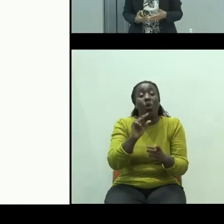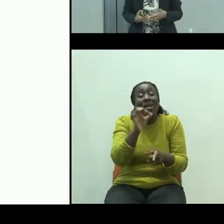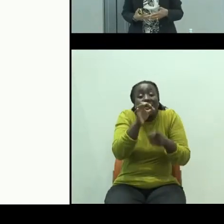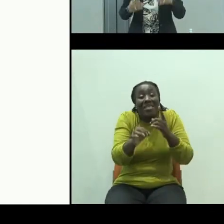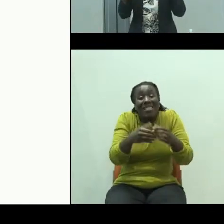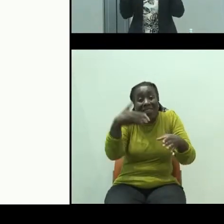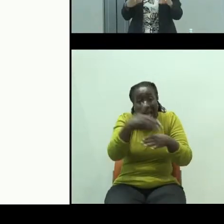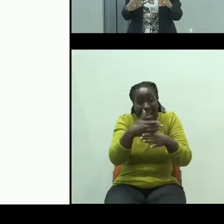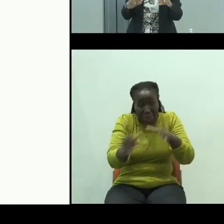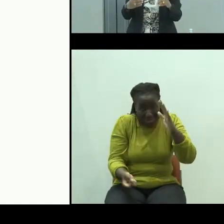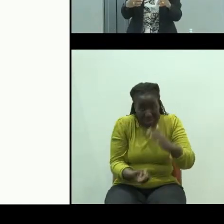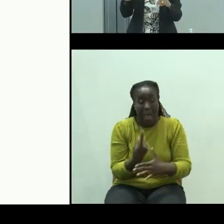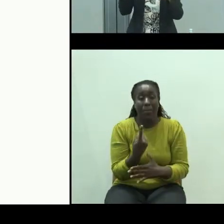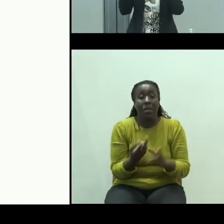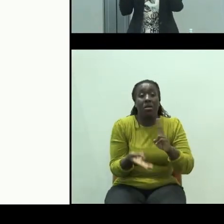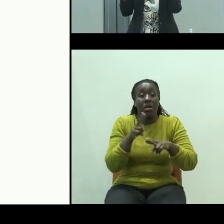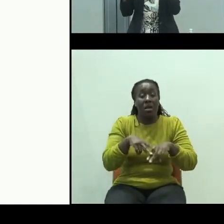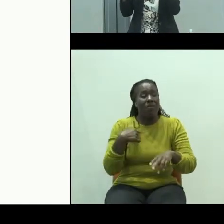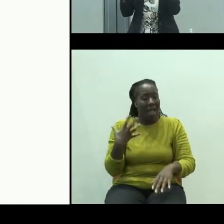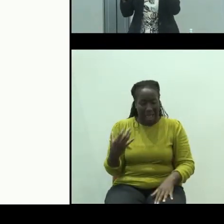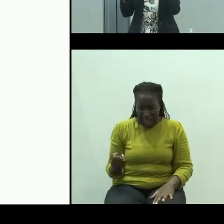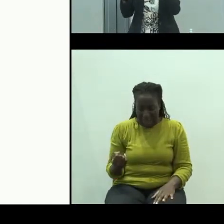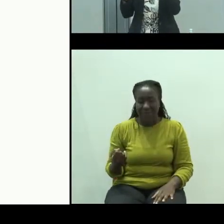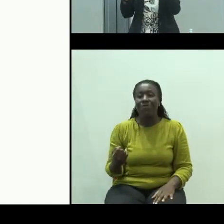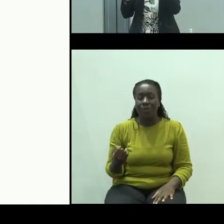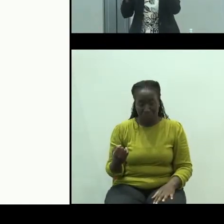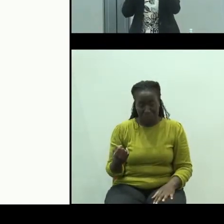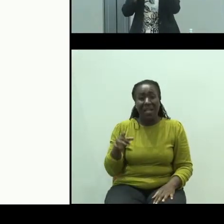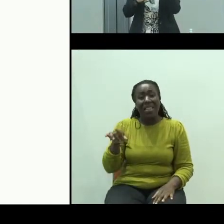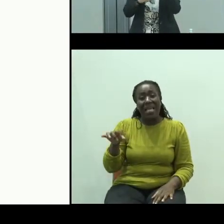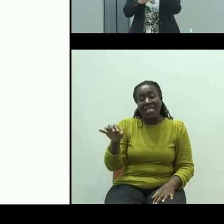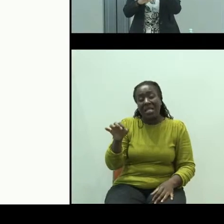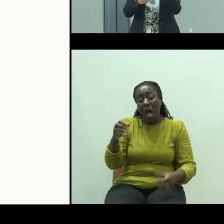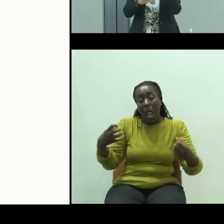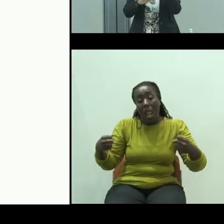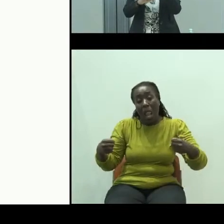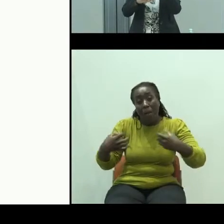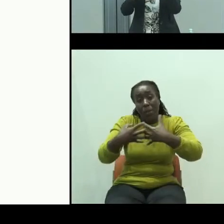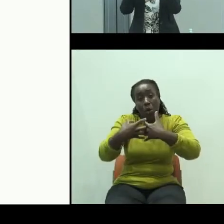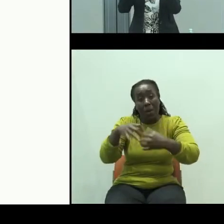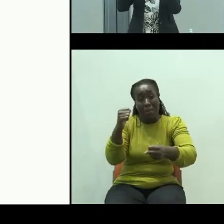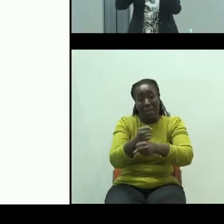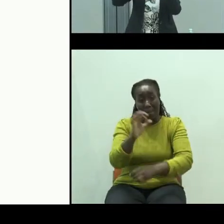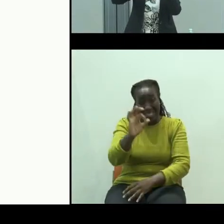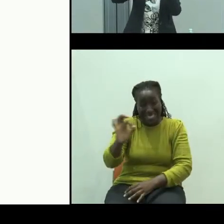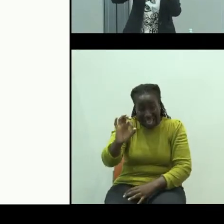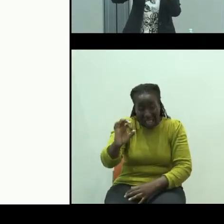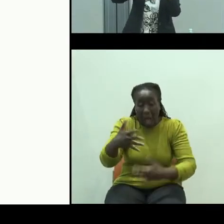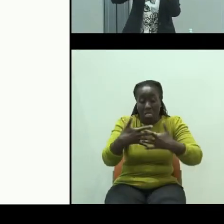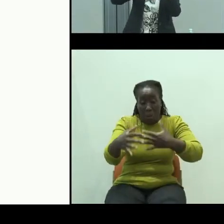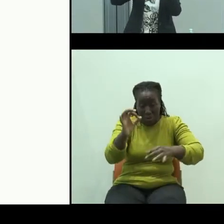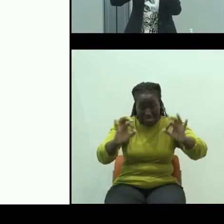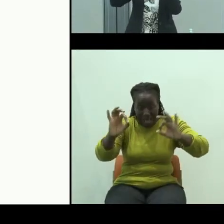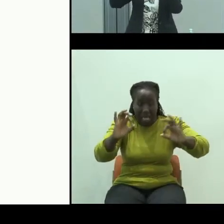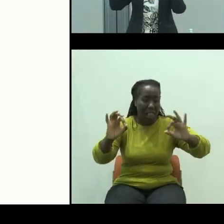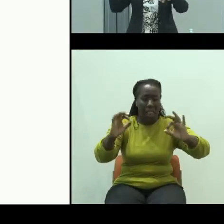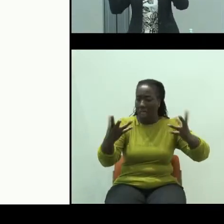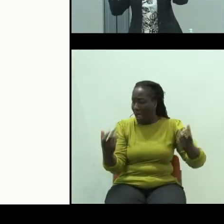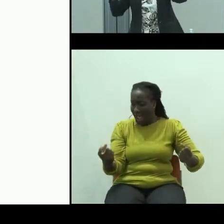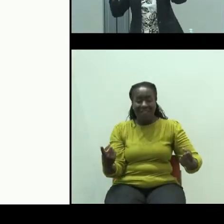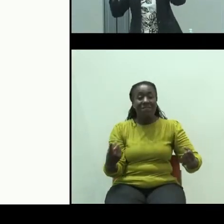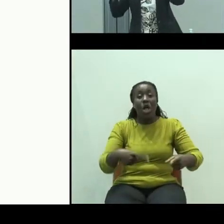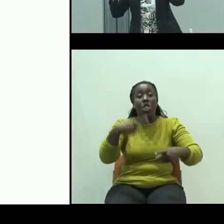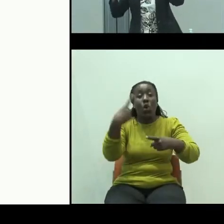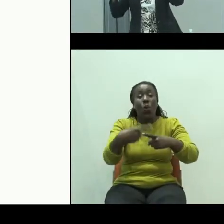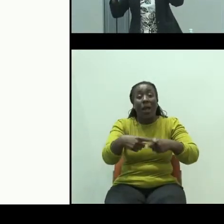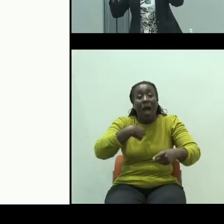place. If I now have this signaling molecule being made by the cells, the more cells I have, the more quickly